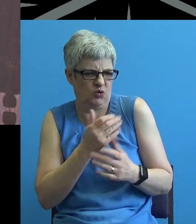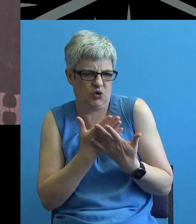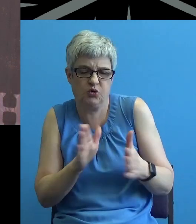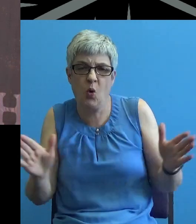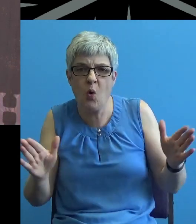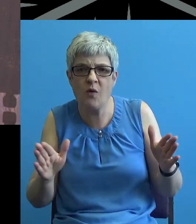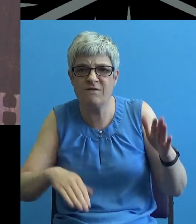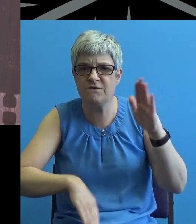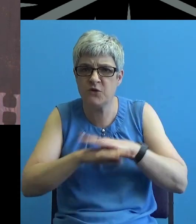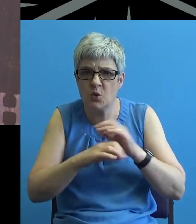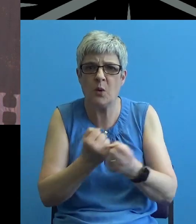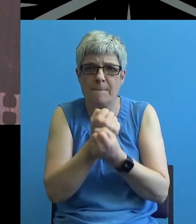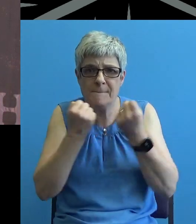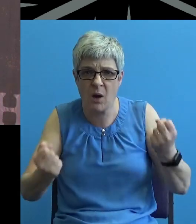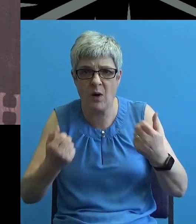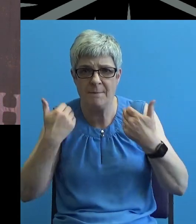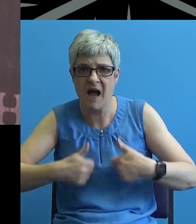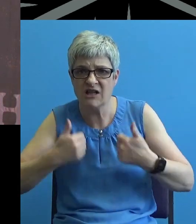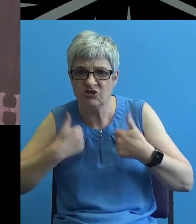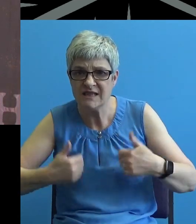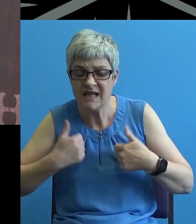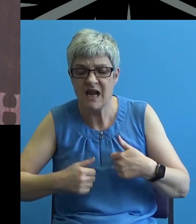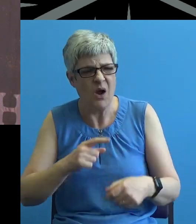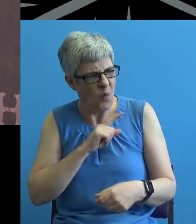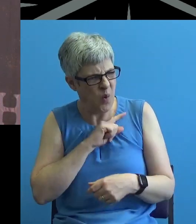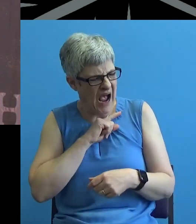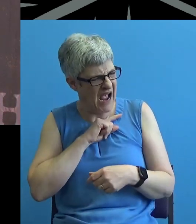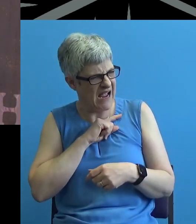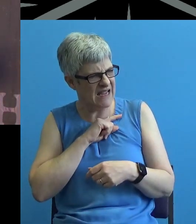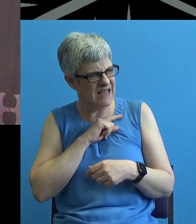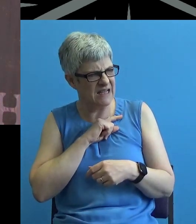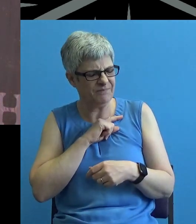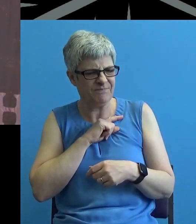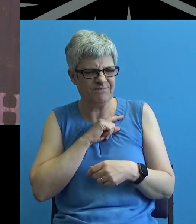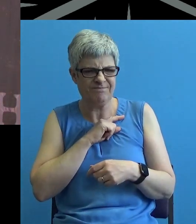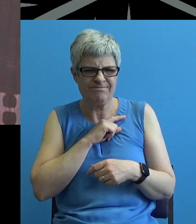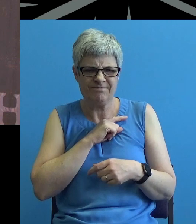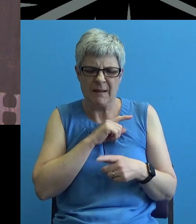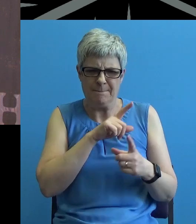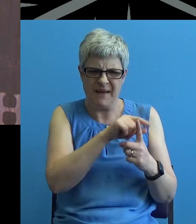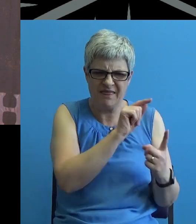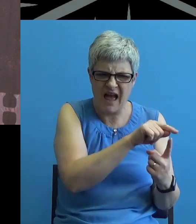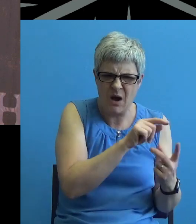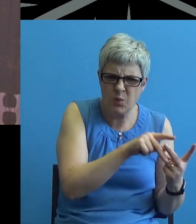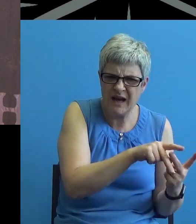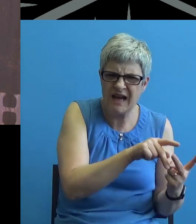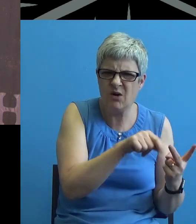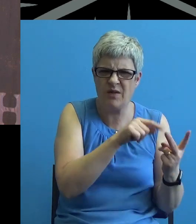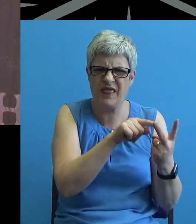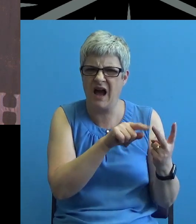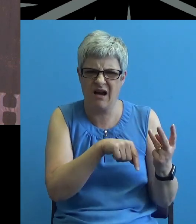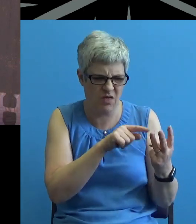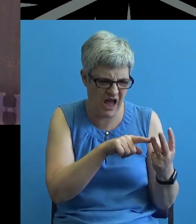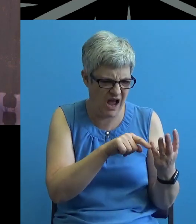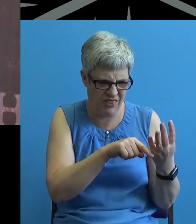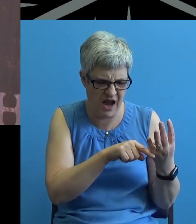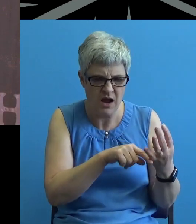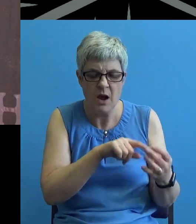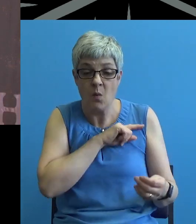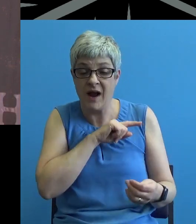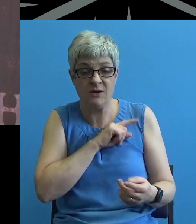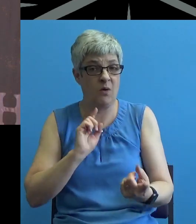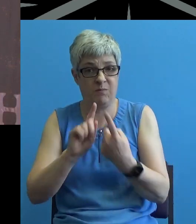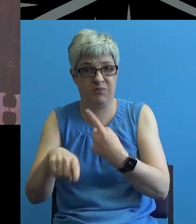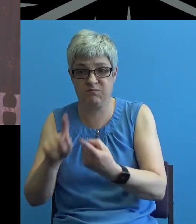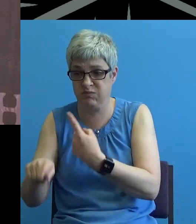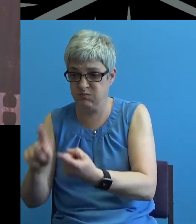and majesty? Why did he choose to do certain things over other things? Why didn't he just defeat